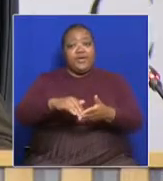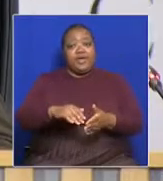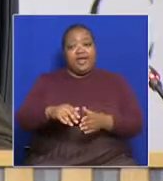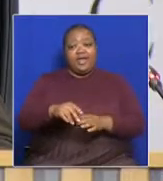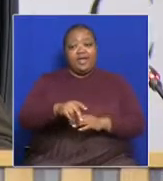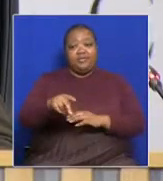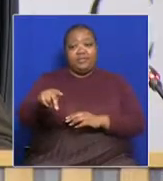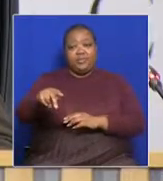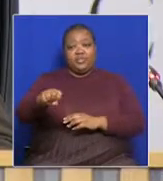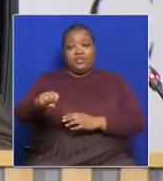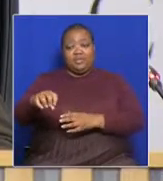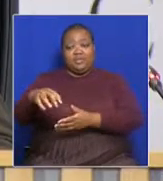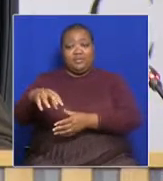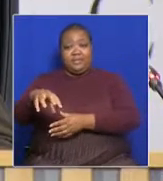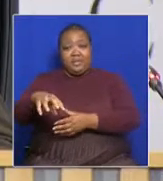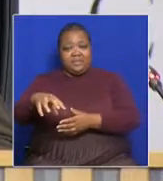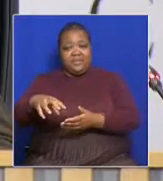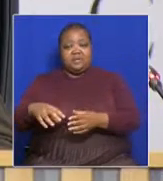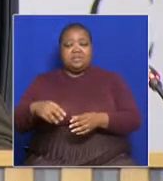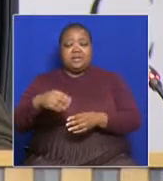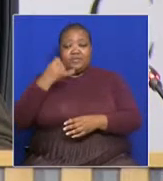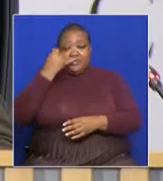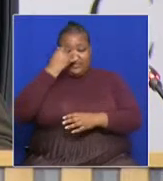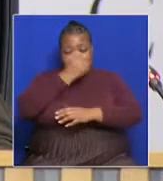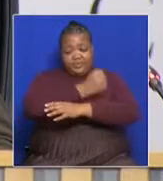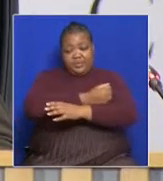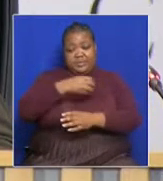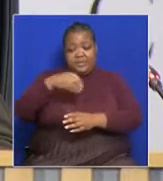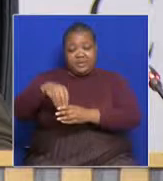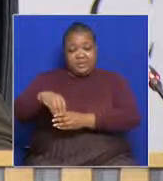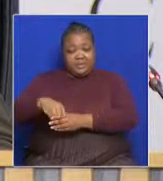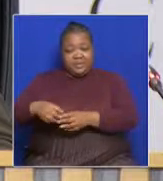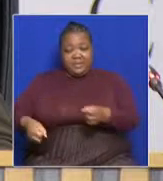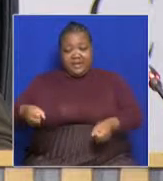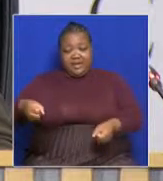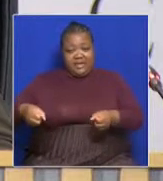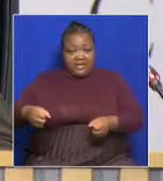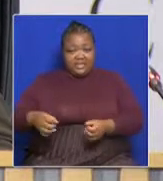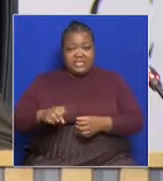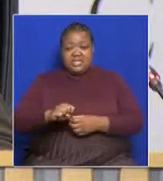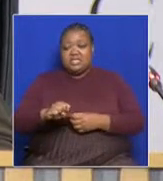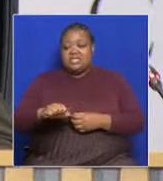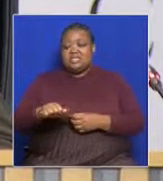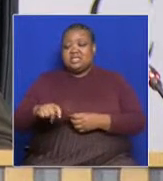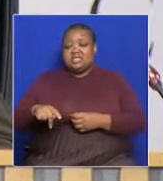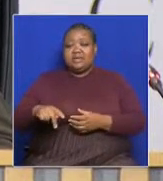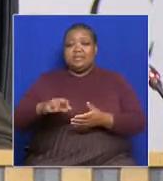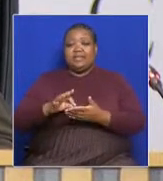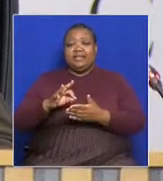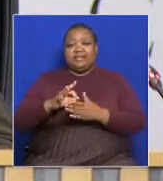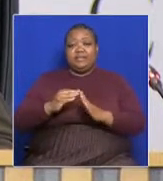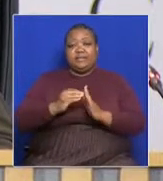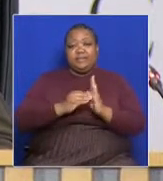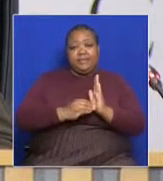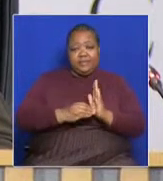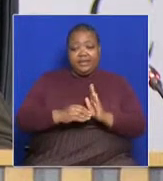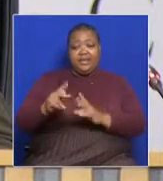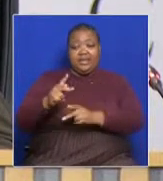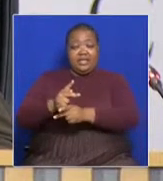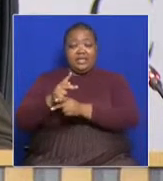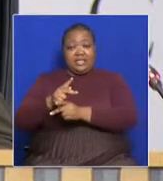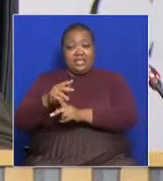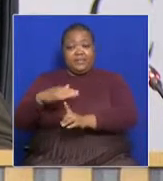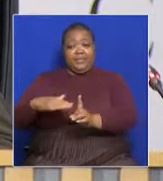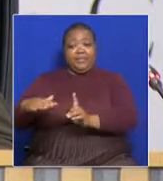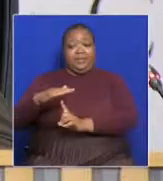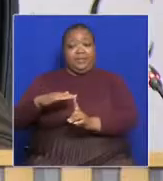bags, entered in the 13 at Port Shepstone, SAP 13, and then if they wished to book it out and store it at Port Shepstone Serious Organized Crime. That